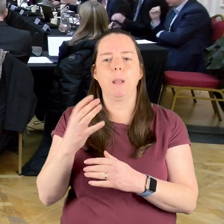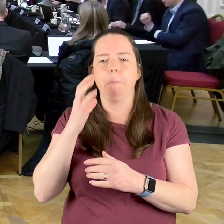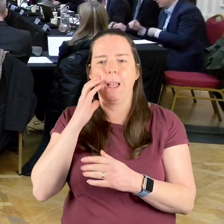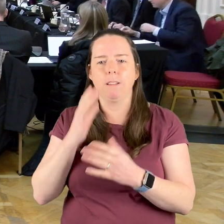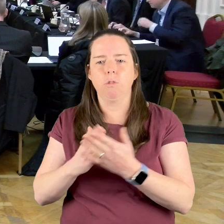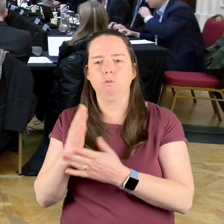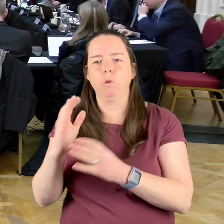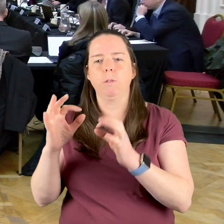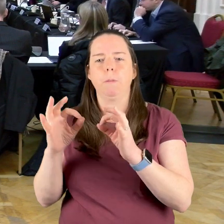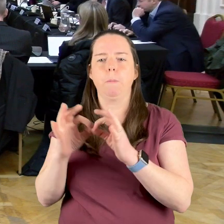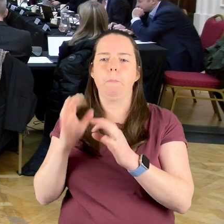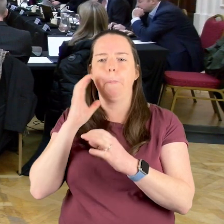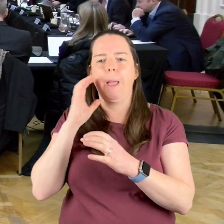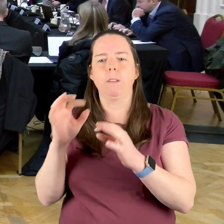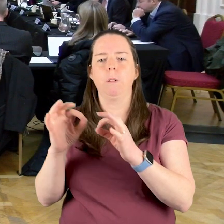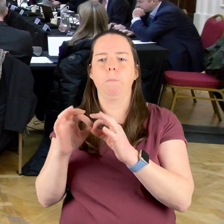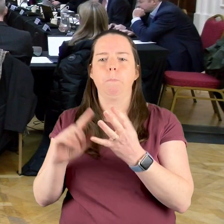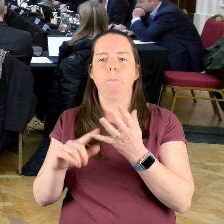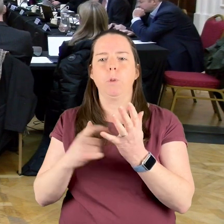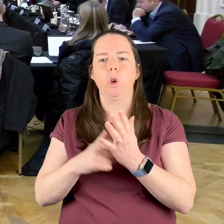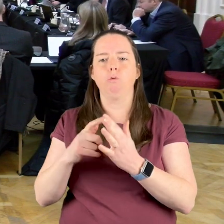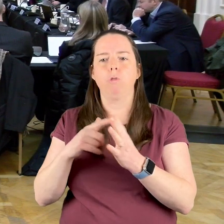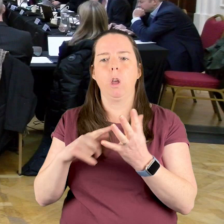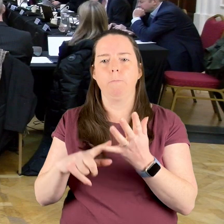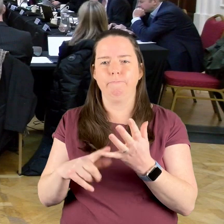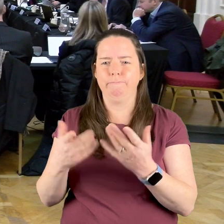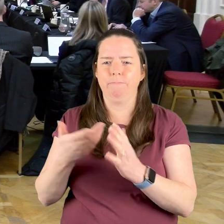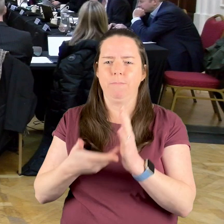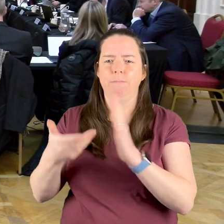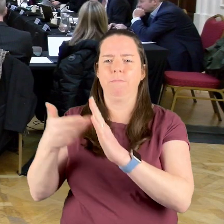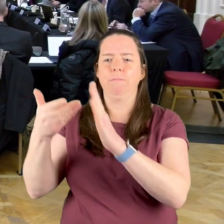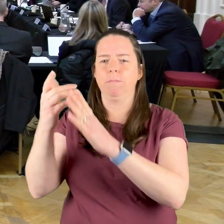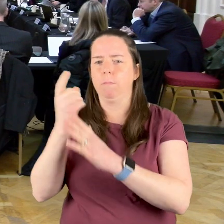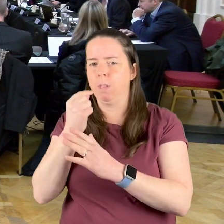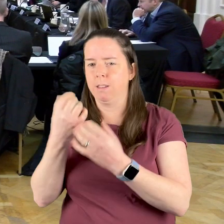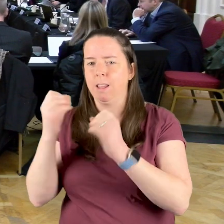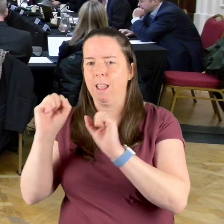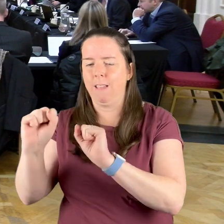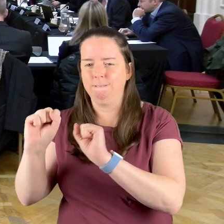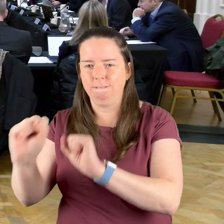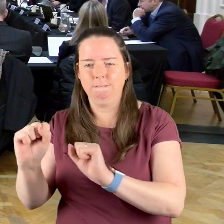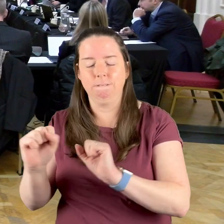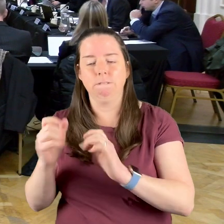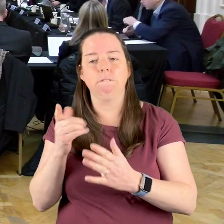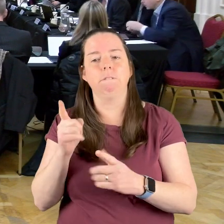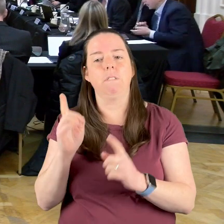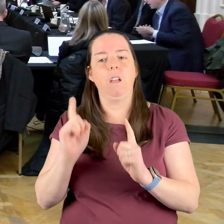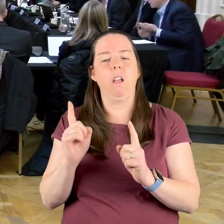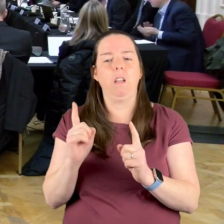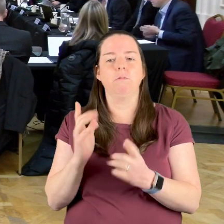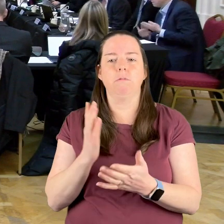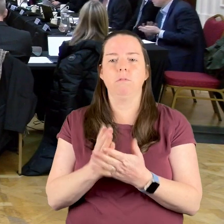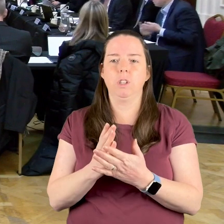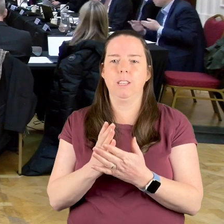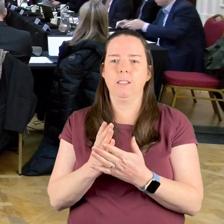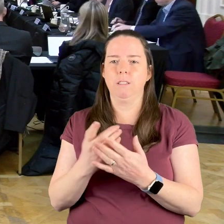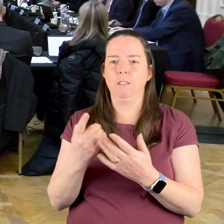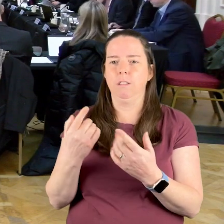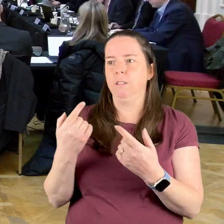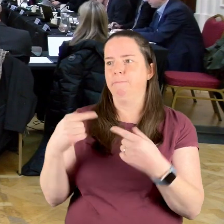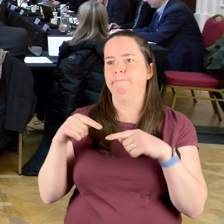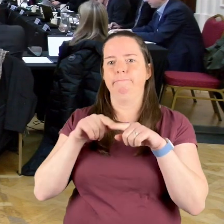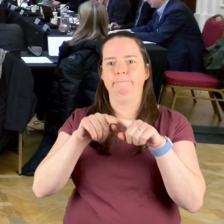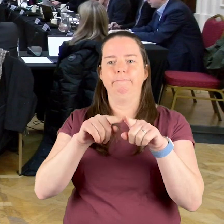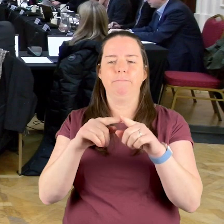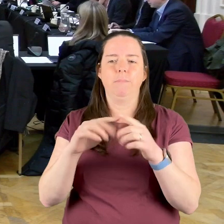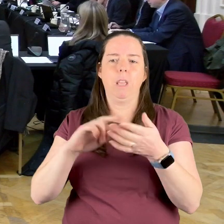Bureau. So there's significant additional capacity in place, and that is actually tracking against our plan